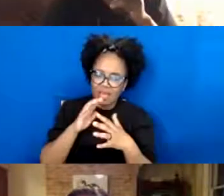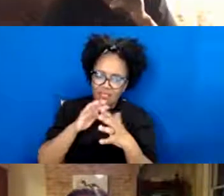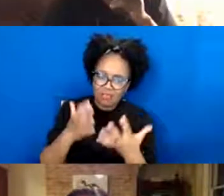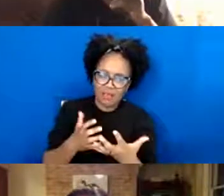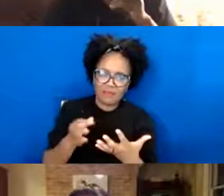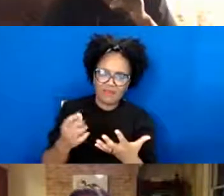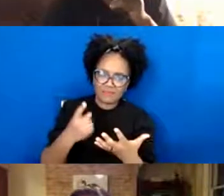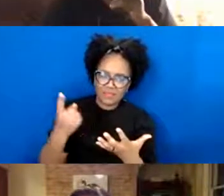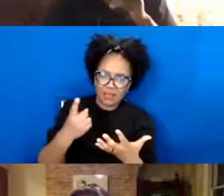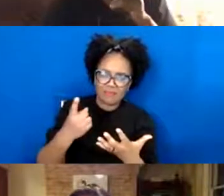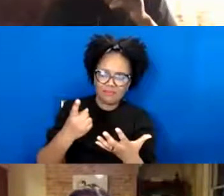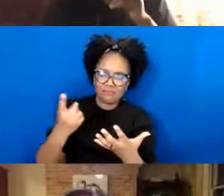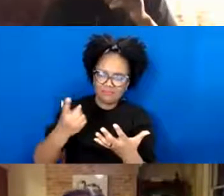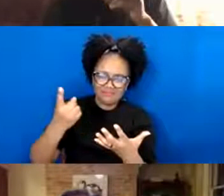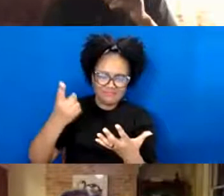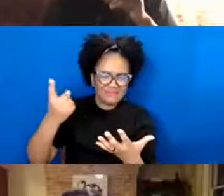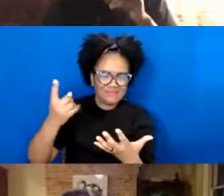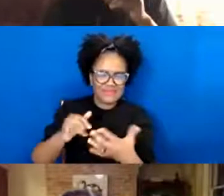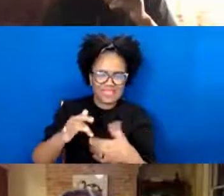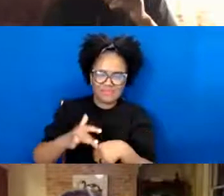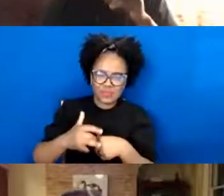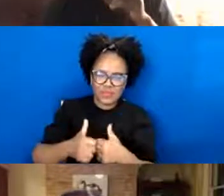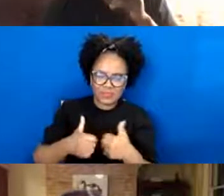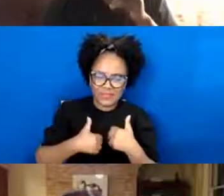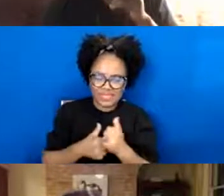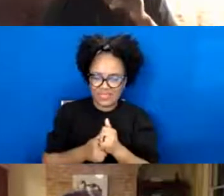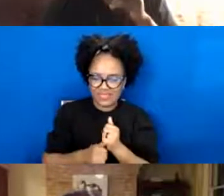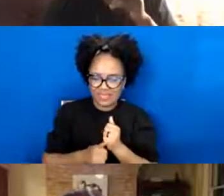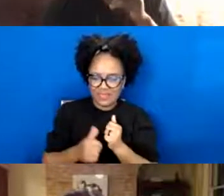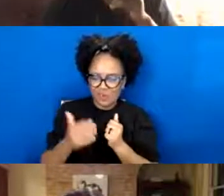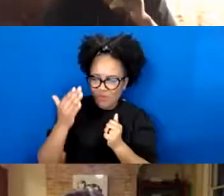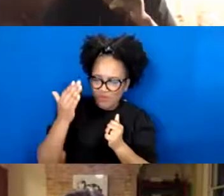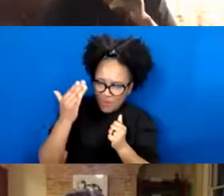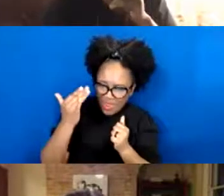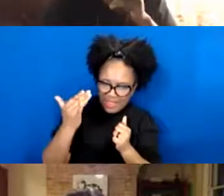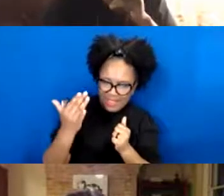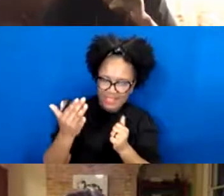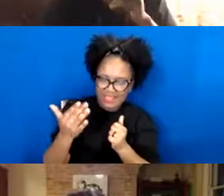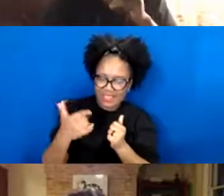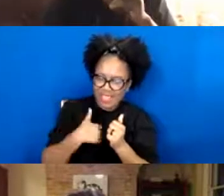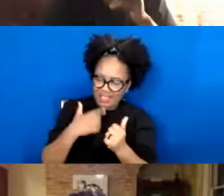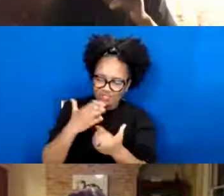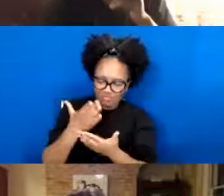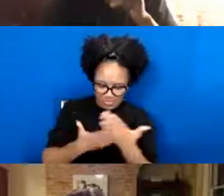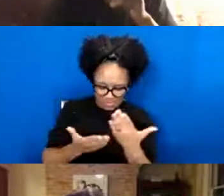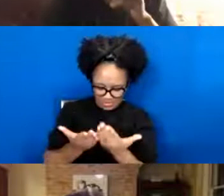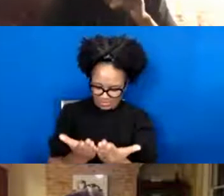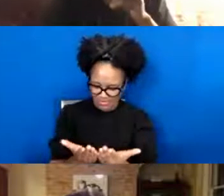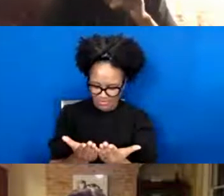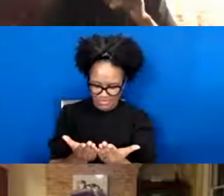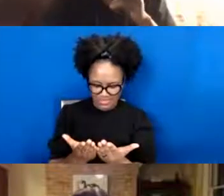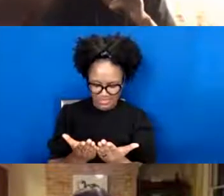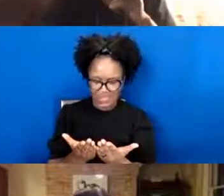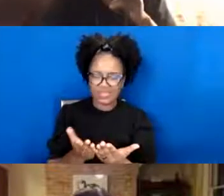suddenly? I just kept looking at my hands, determined to be full on empty. You warned everyone